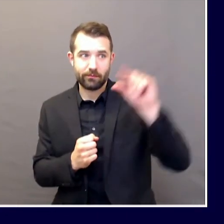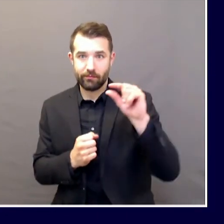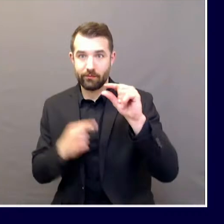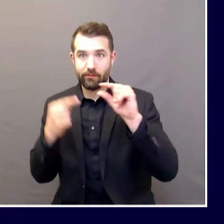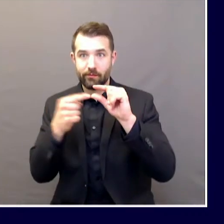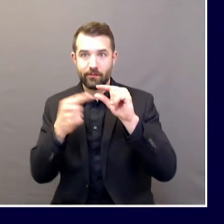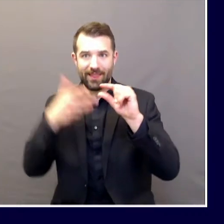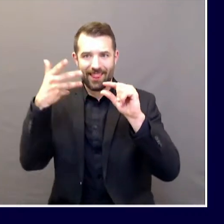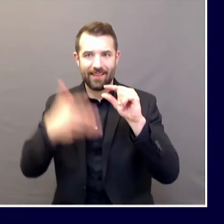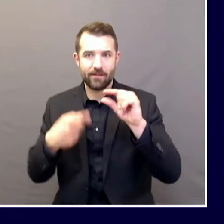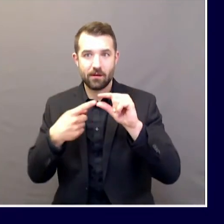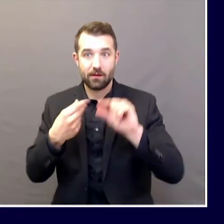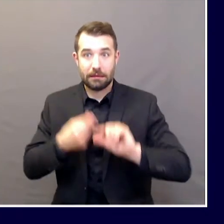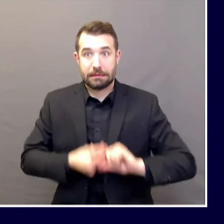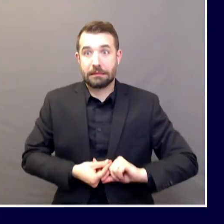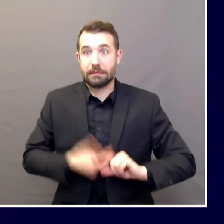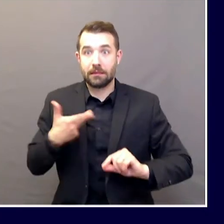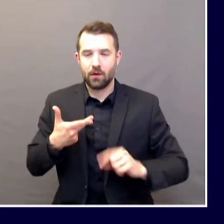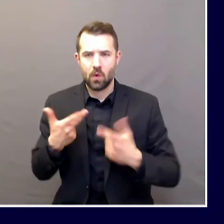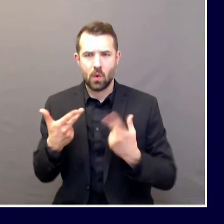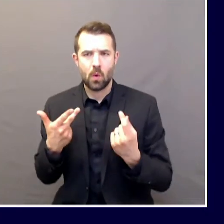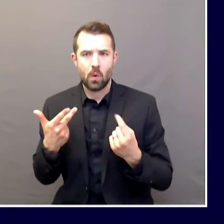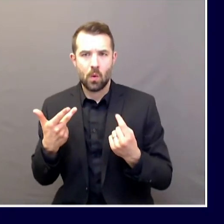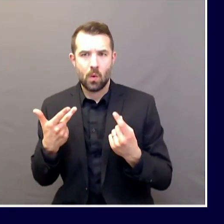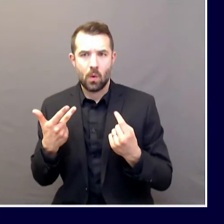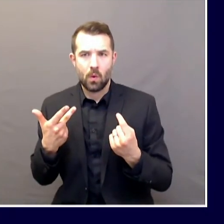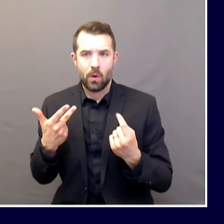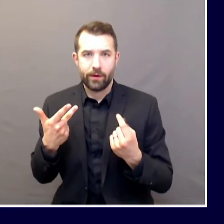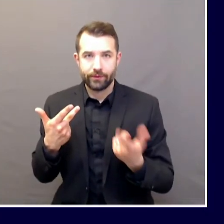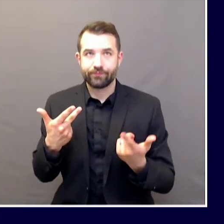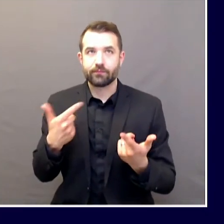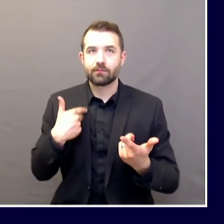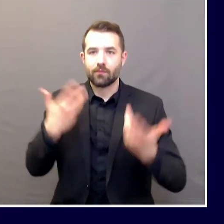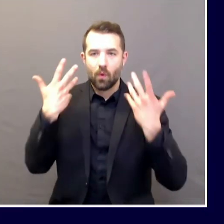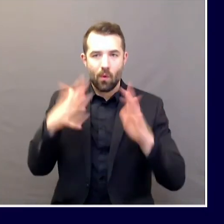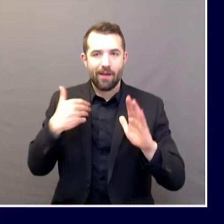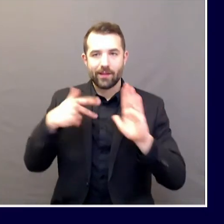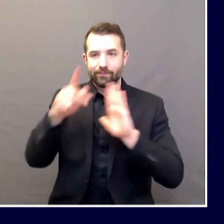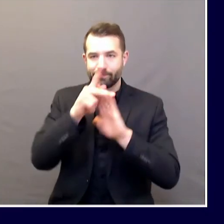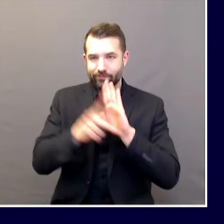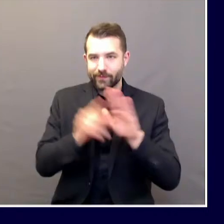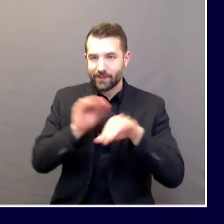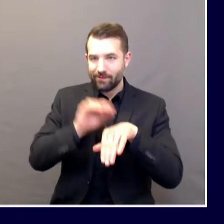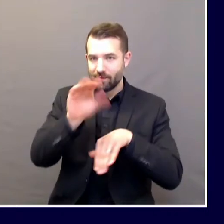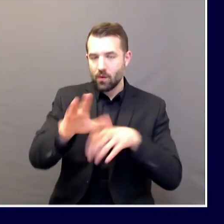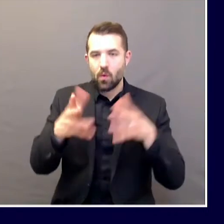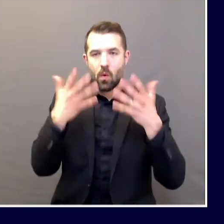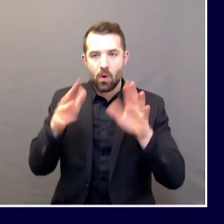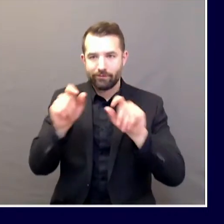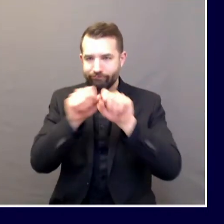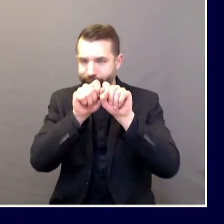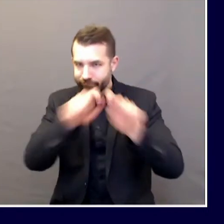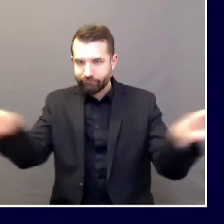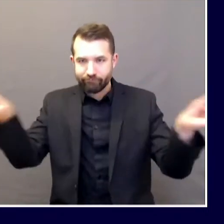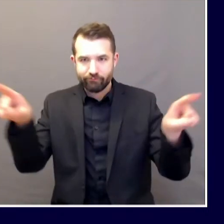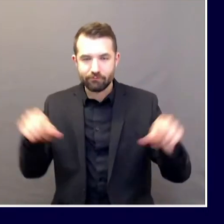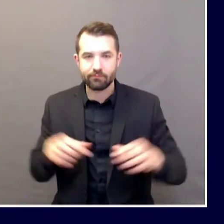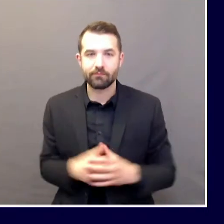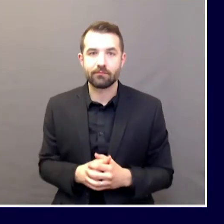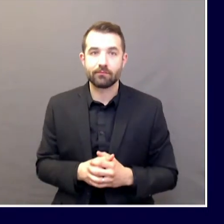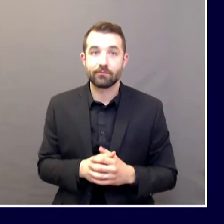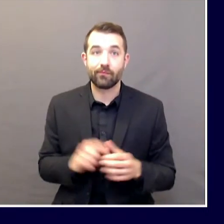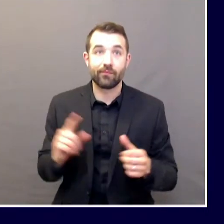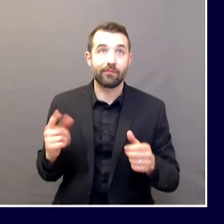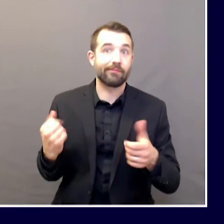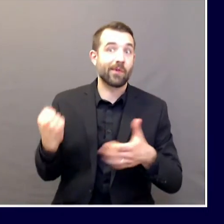in a vial, how they should approach giving those out to folks. They should, of course, look for folks who are already age